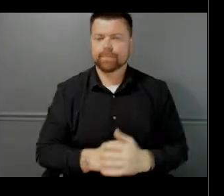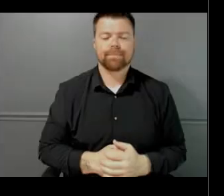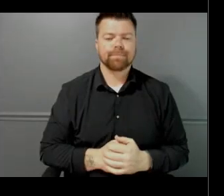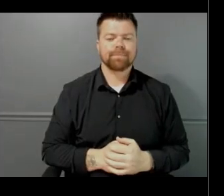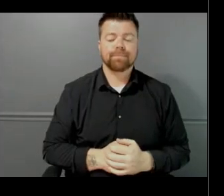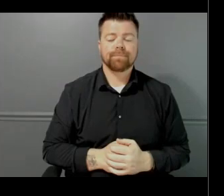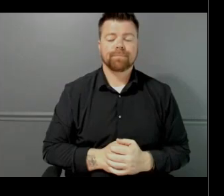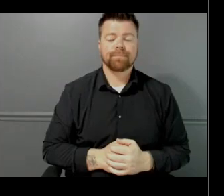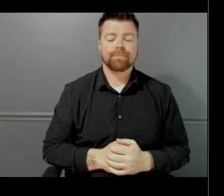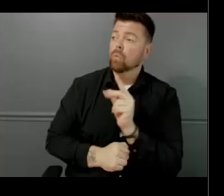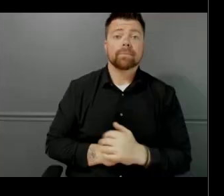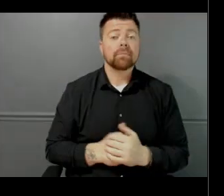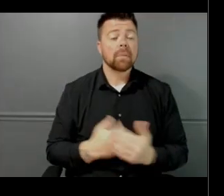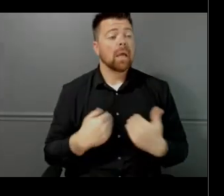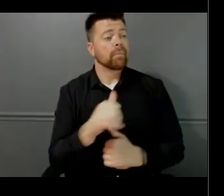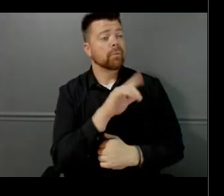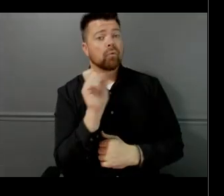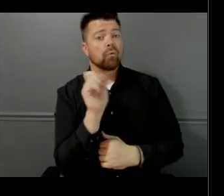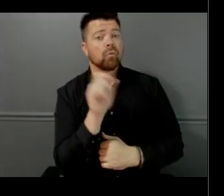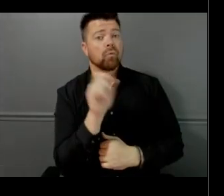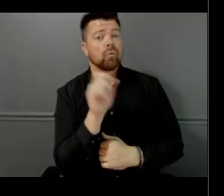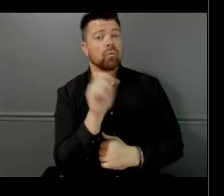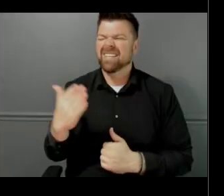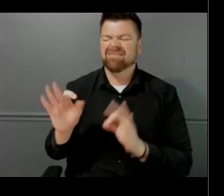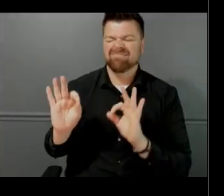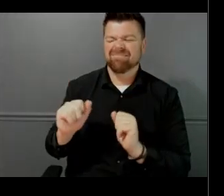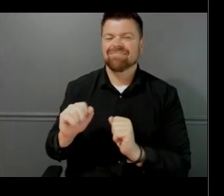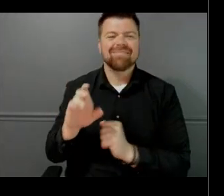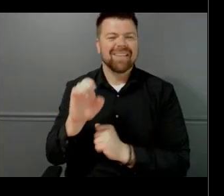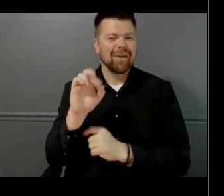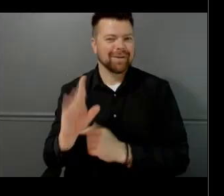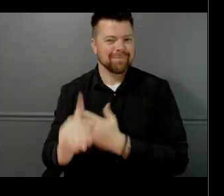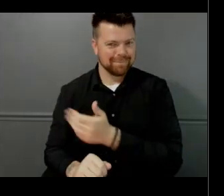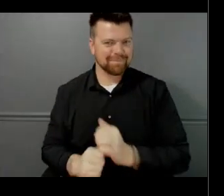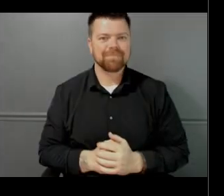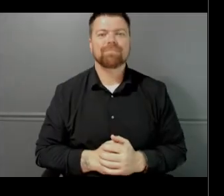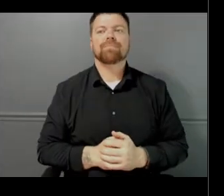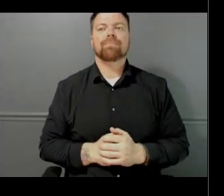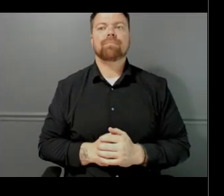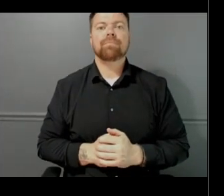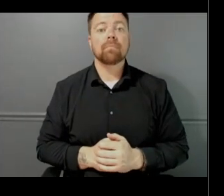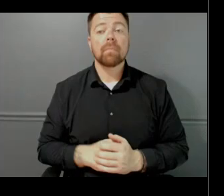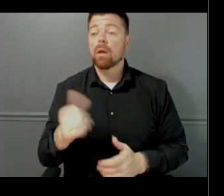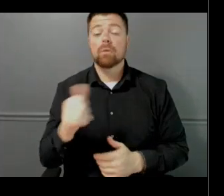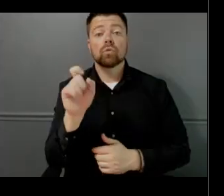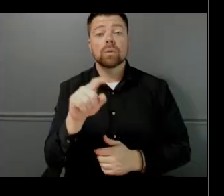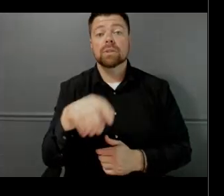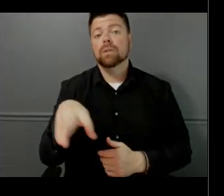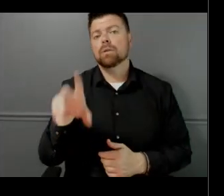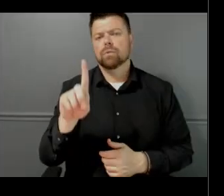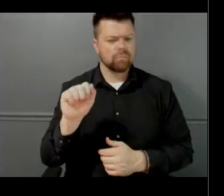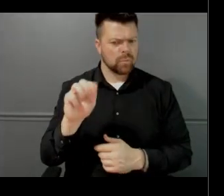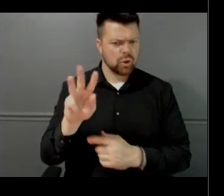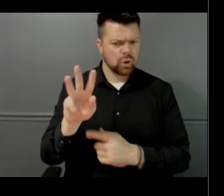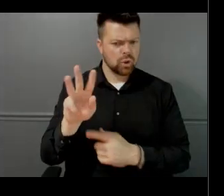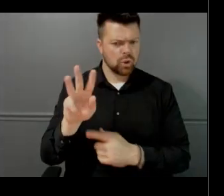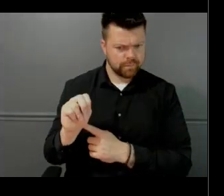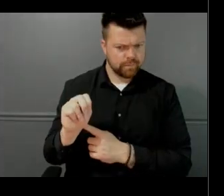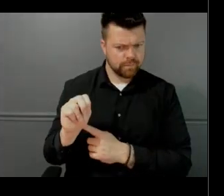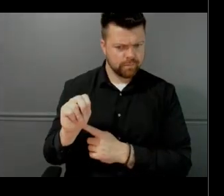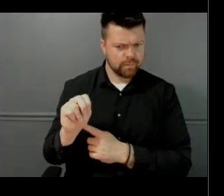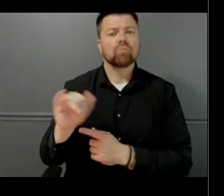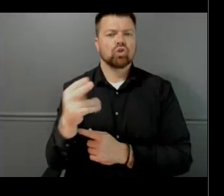Okay, we have another question, and thank you for that answer, Eric. We have another question from John, and the question is,